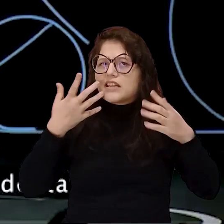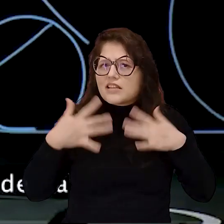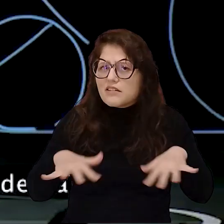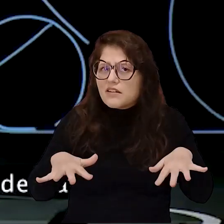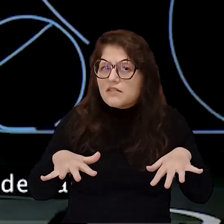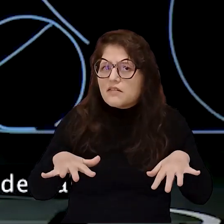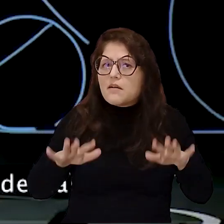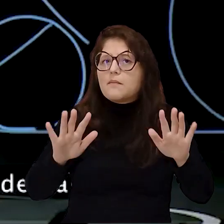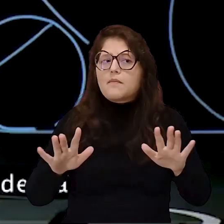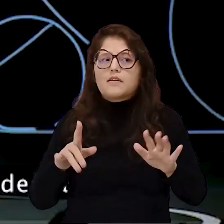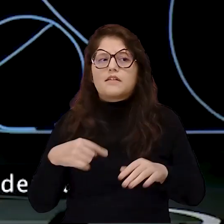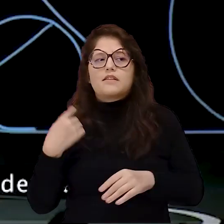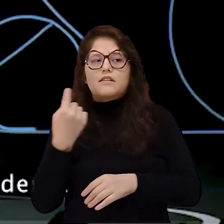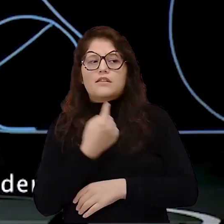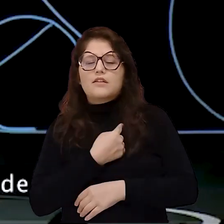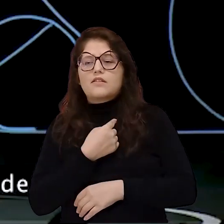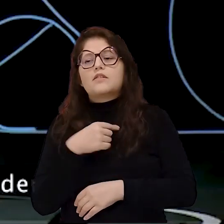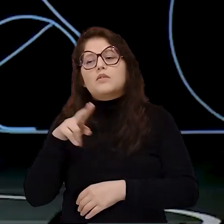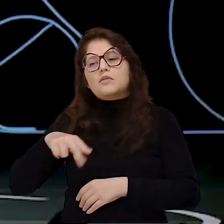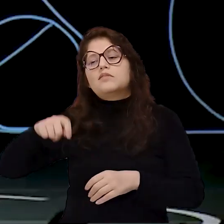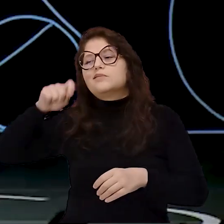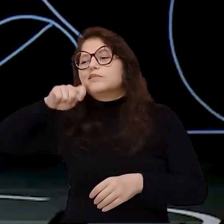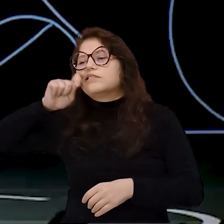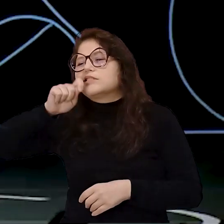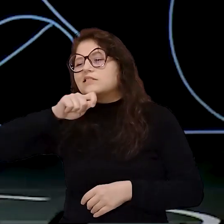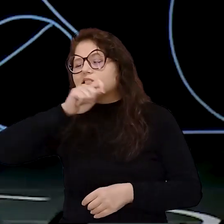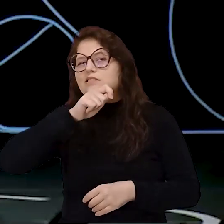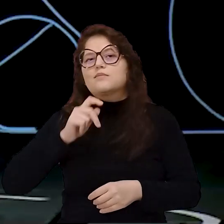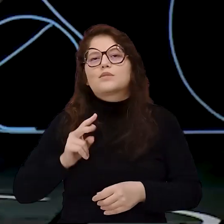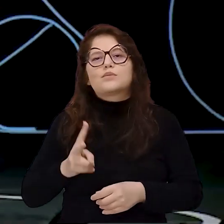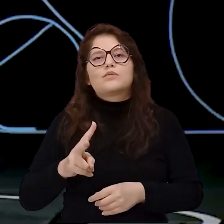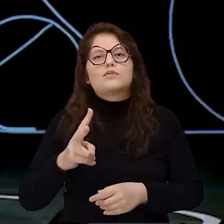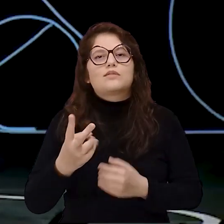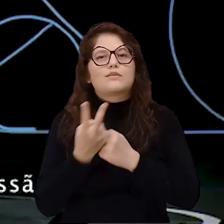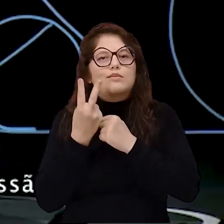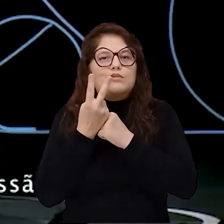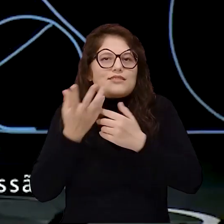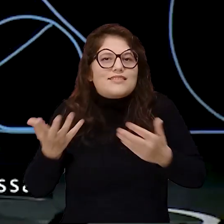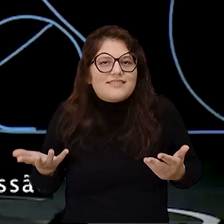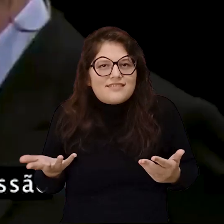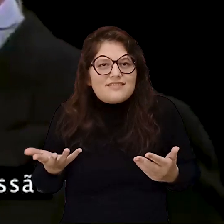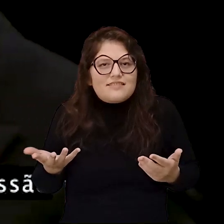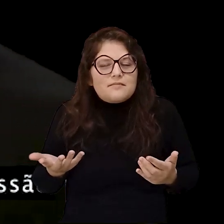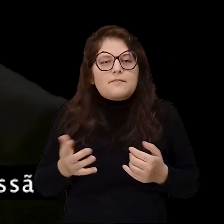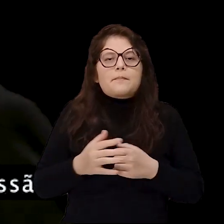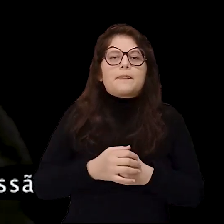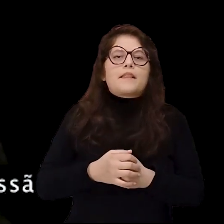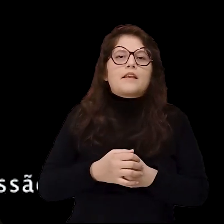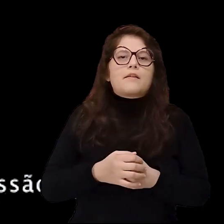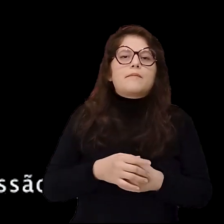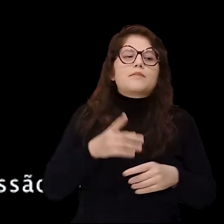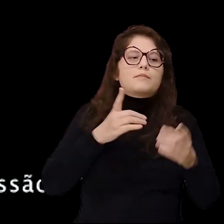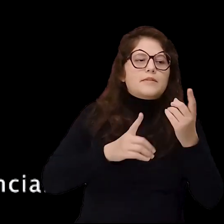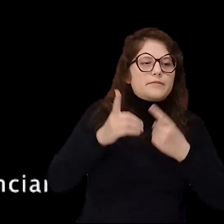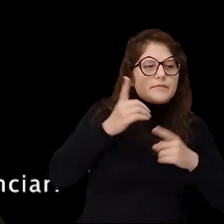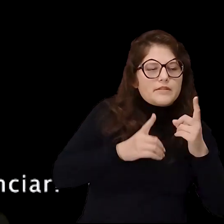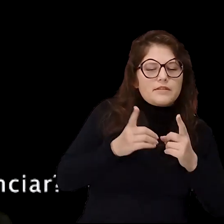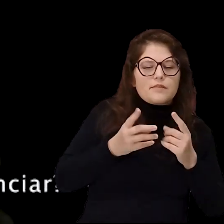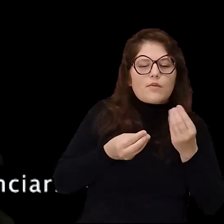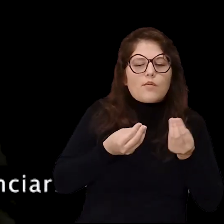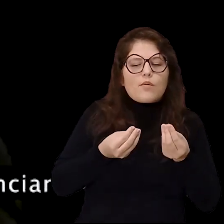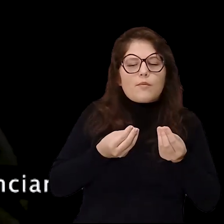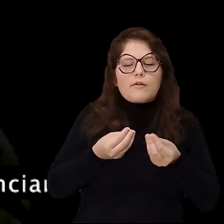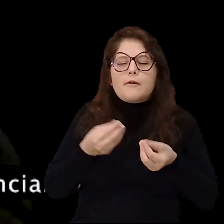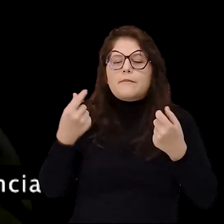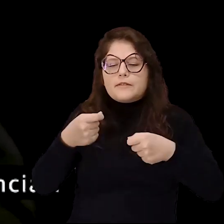nobody militating against toothpaste, at least not in my circles. And people then say, well, but isn't depression part of